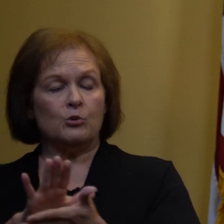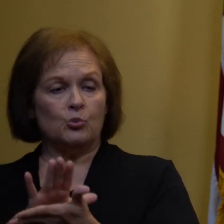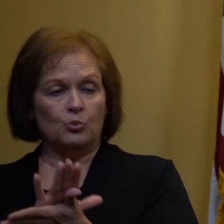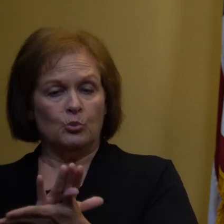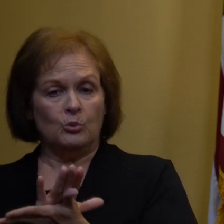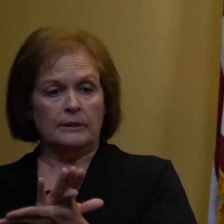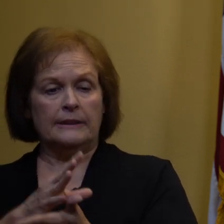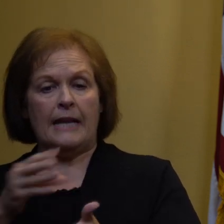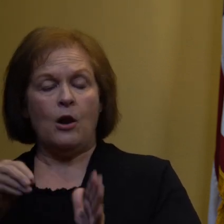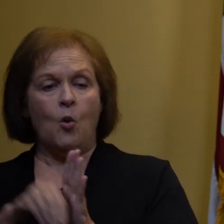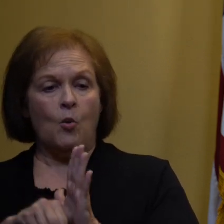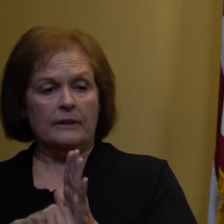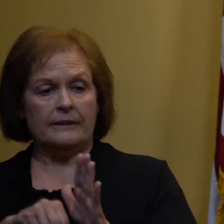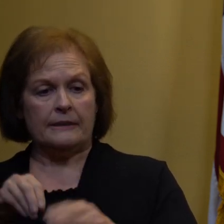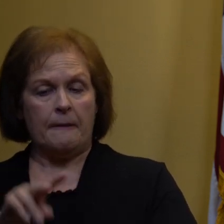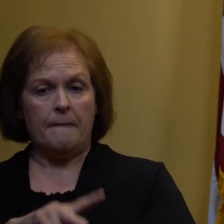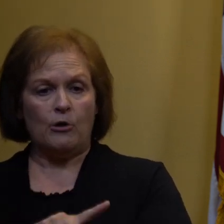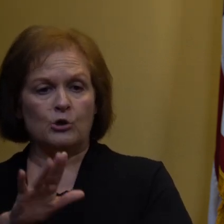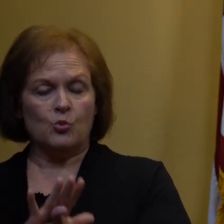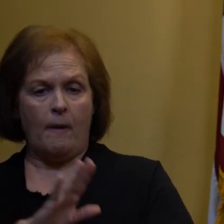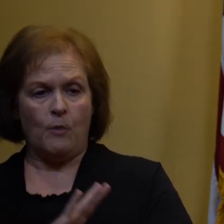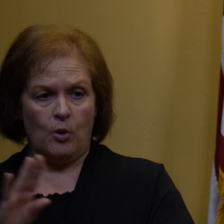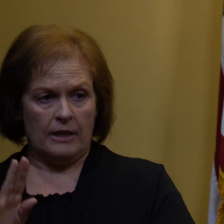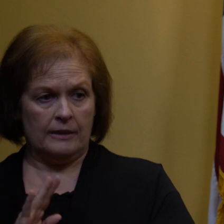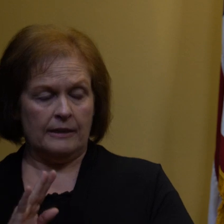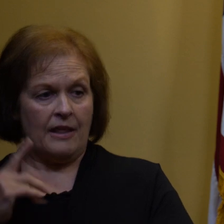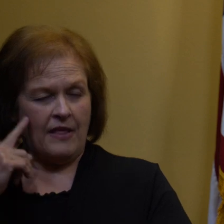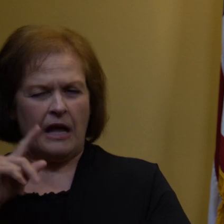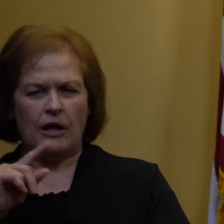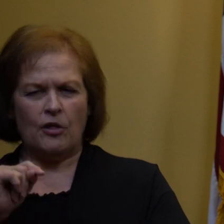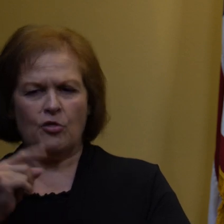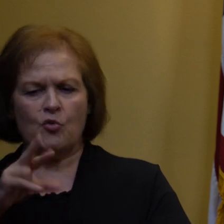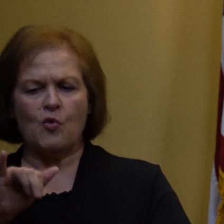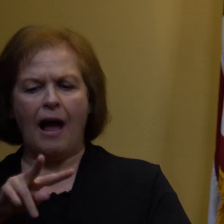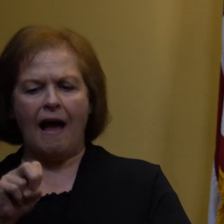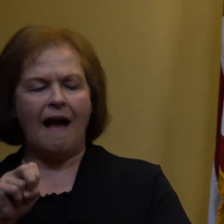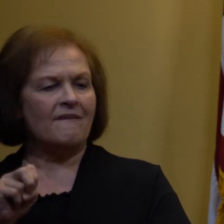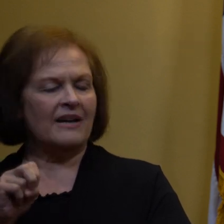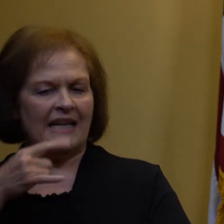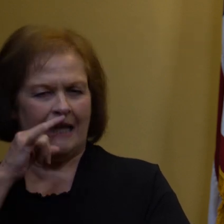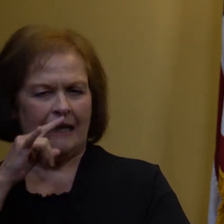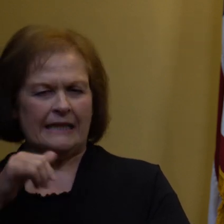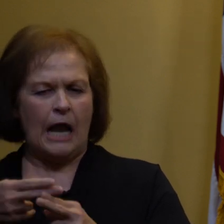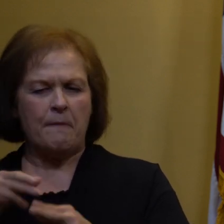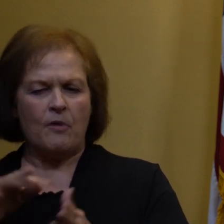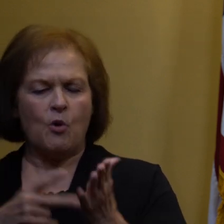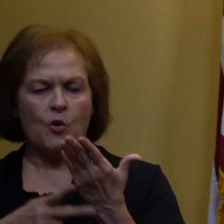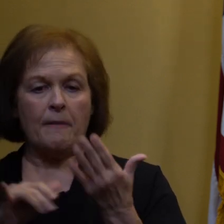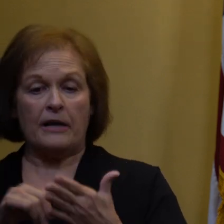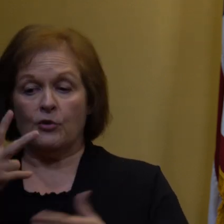School and Orleans Parish School Board. Think Thrive Kids, that's the name of the program. It's a